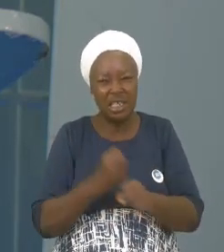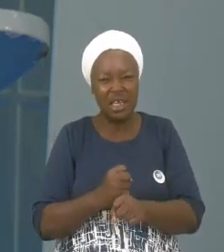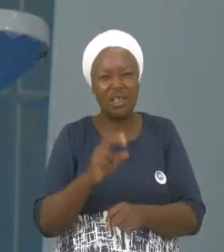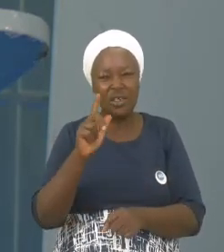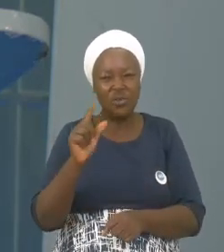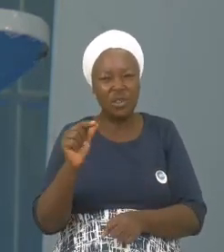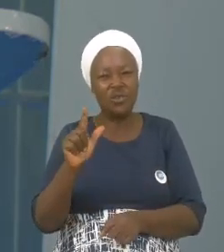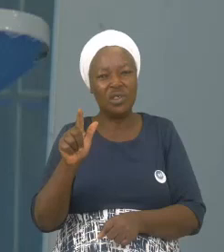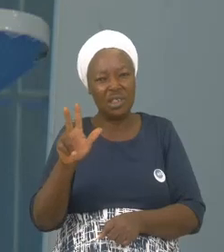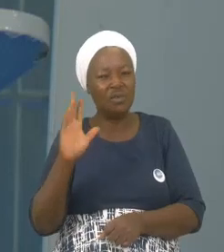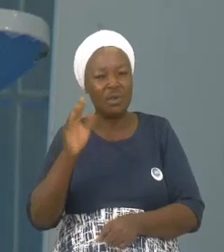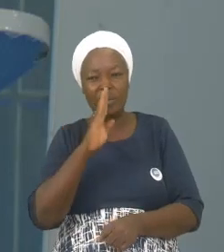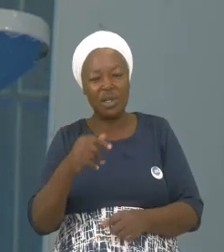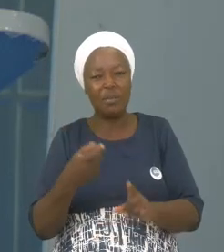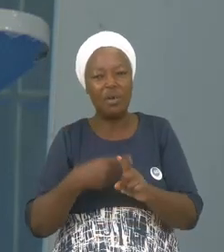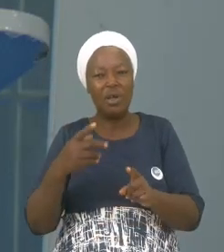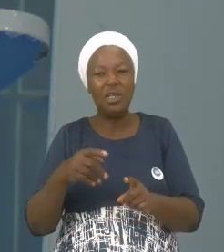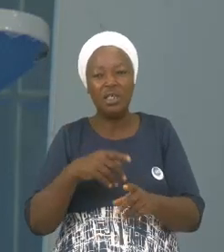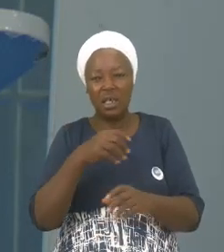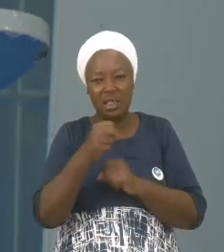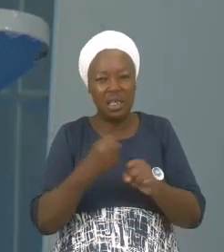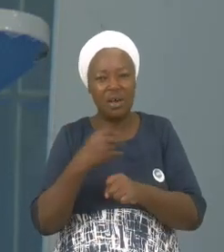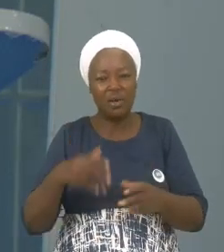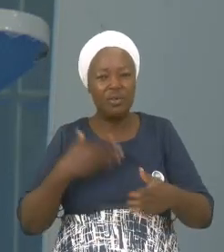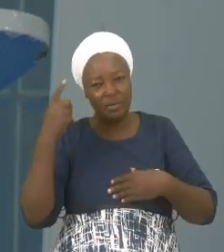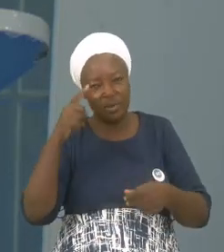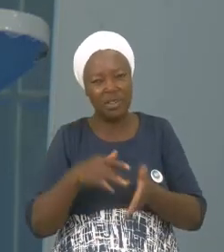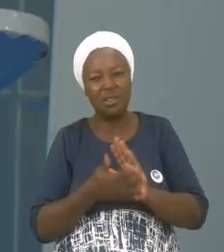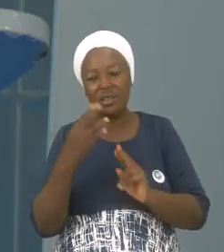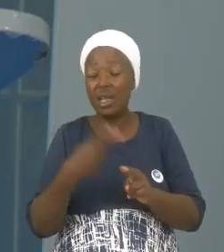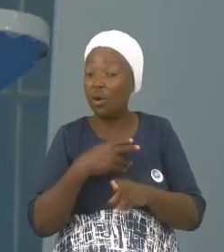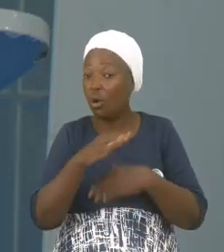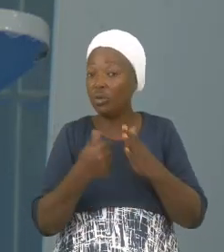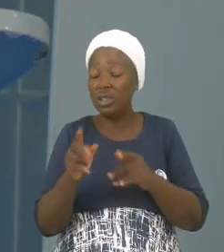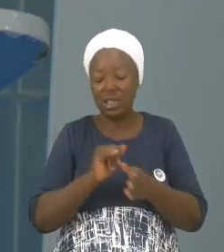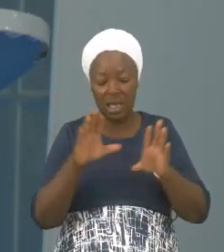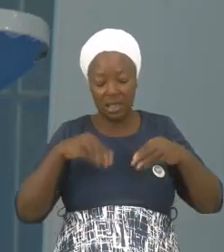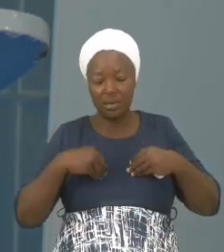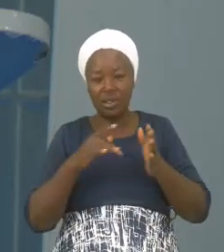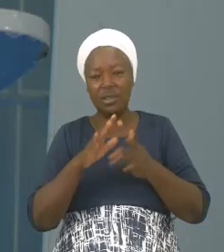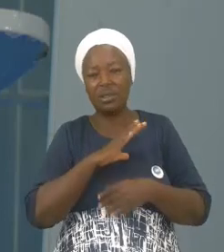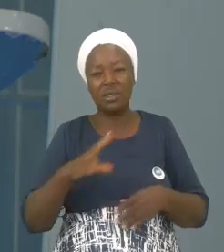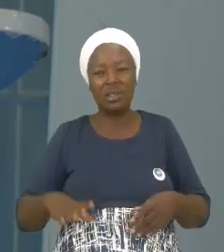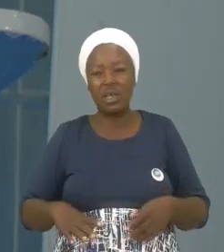Jesus' name. So all those who gave their lives unto the Lord, there is this special